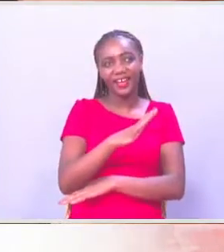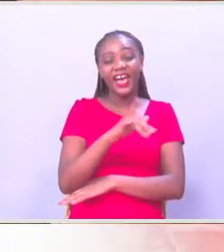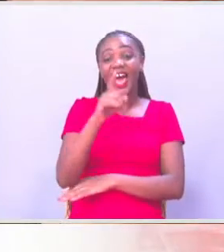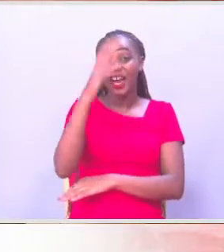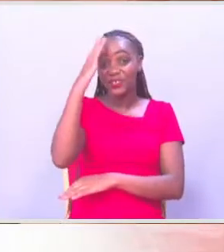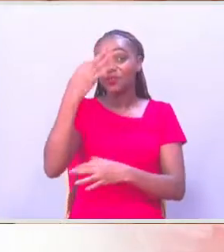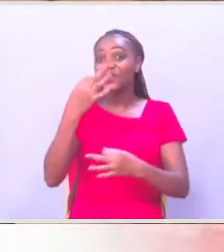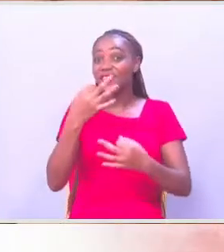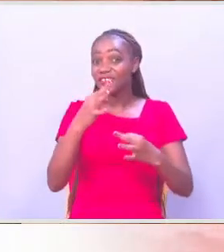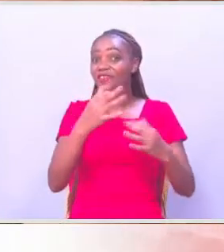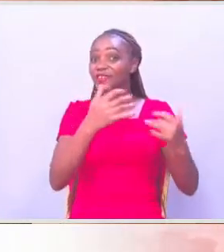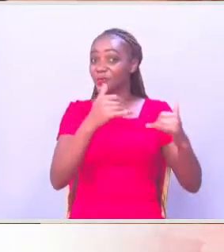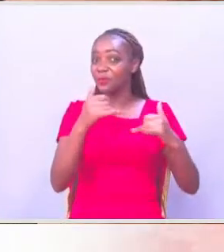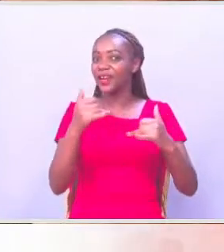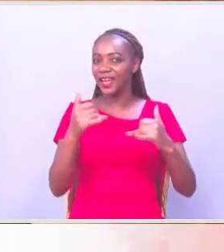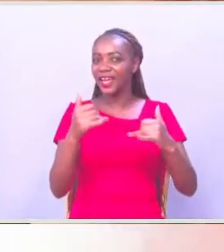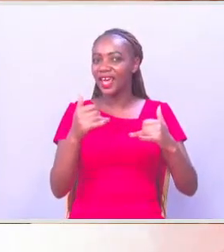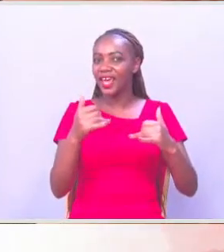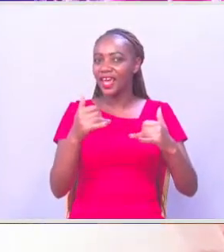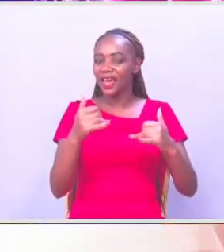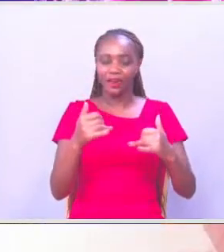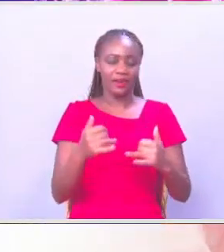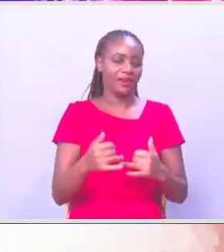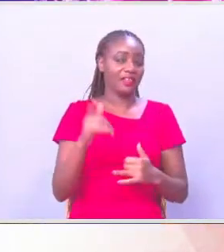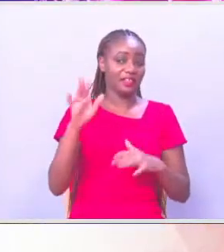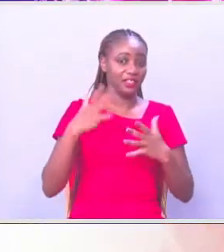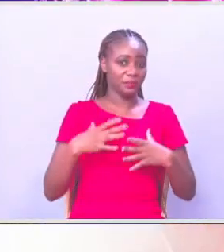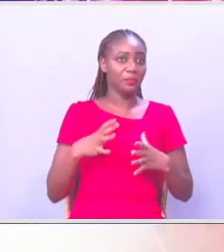mnacheza mtauzwa na hawa watu.